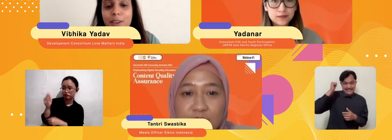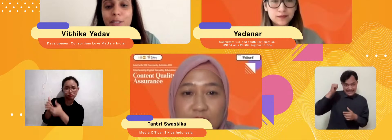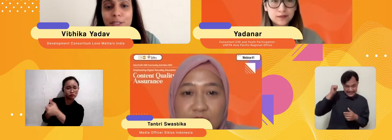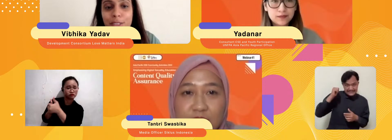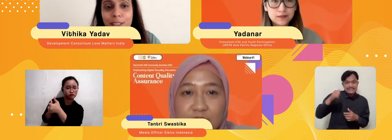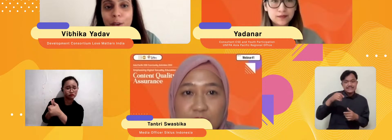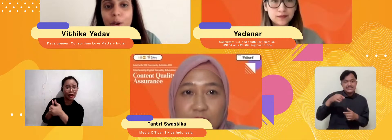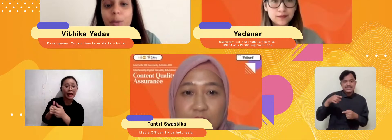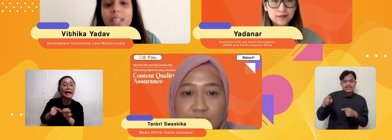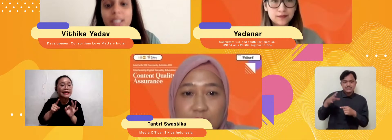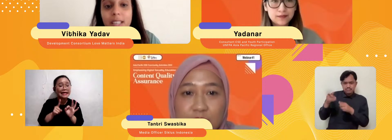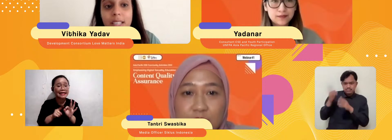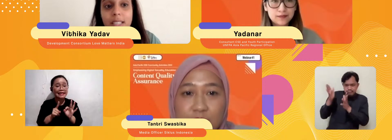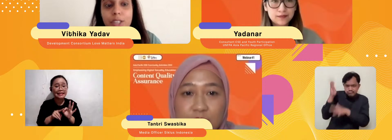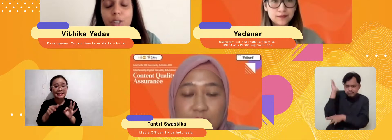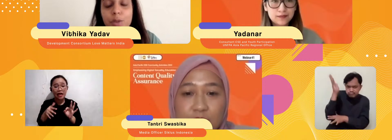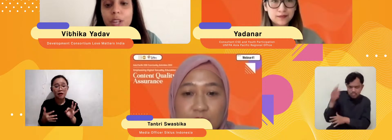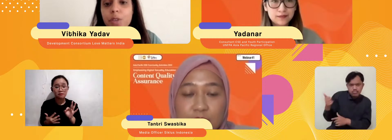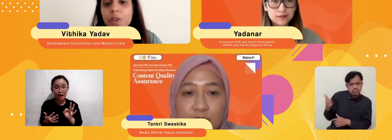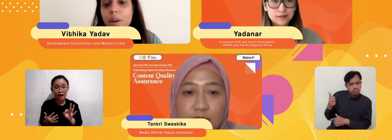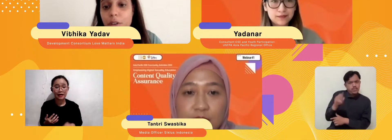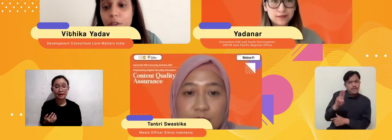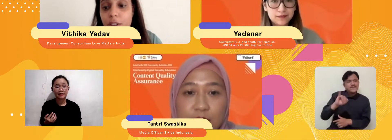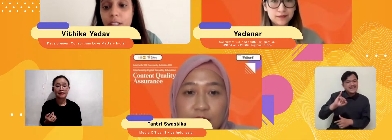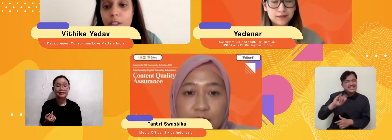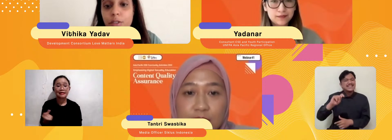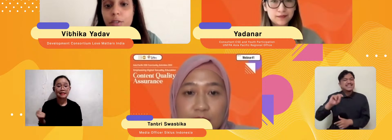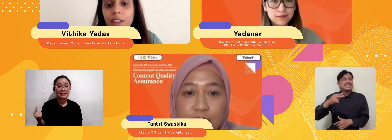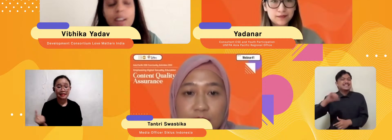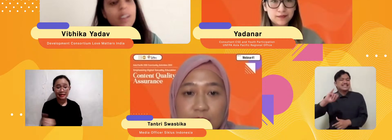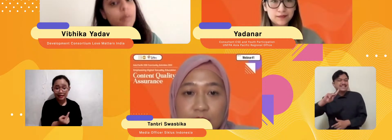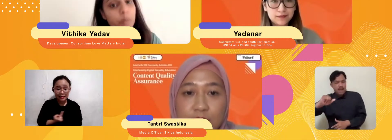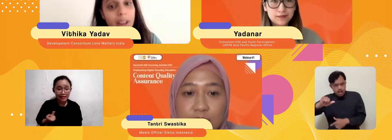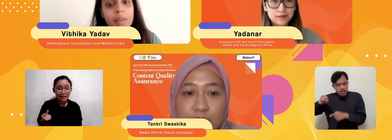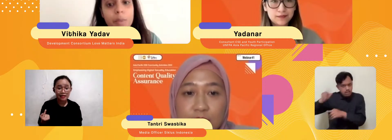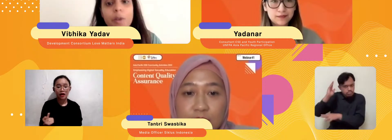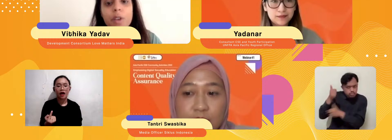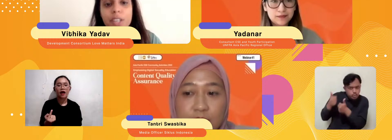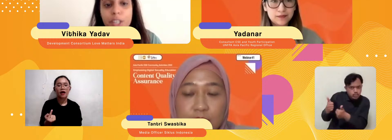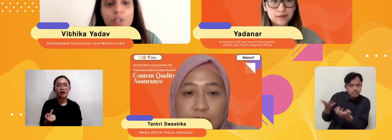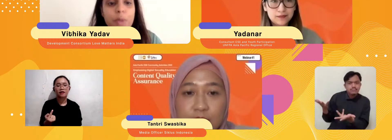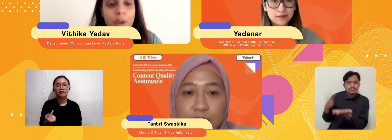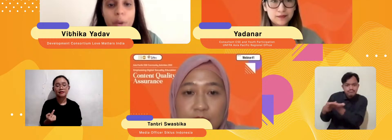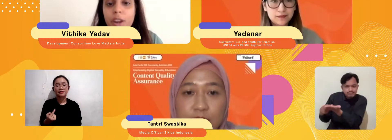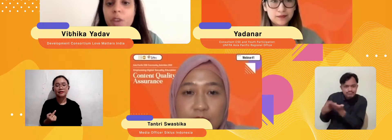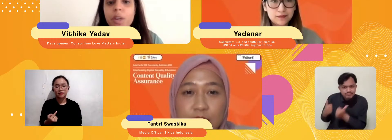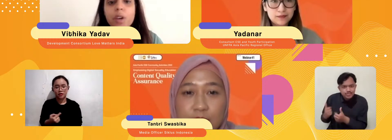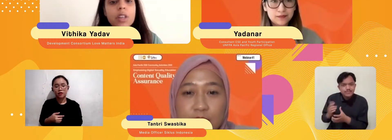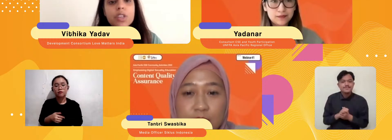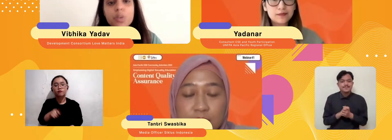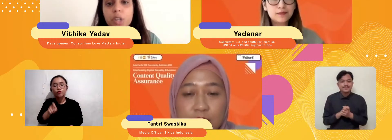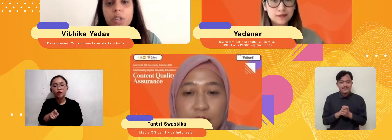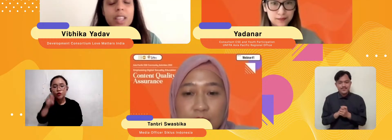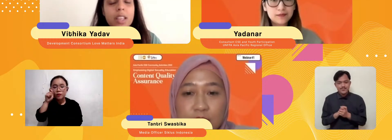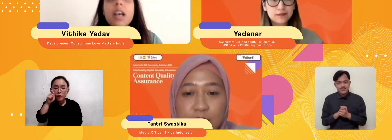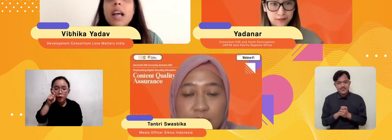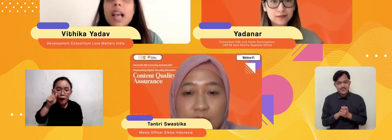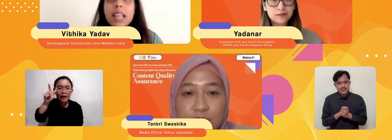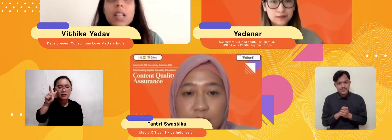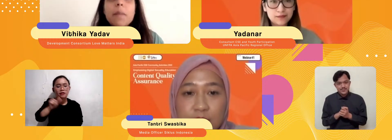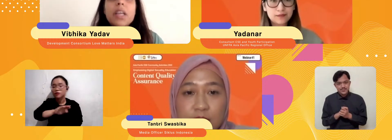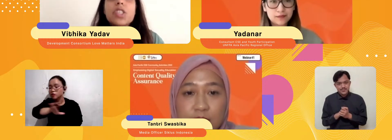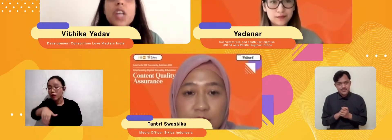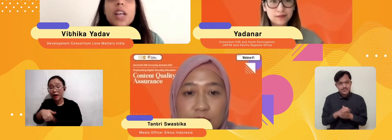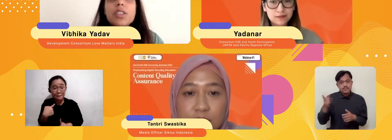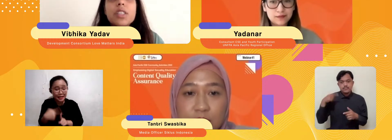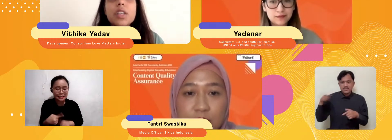again, there are always things that you come across and that you feel, well, we all need to be aware and we all need to work together. I